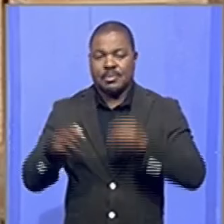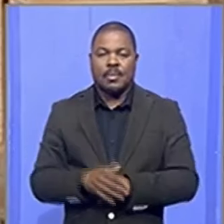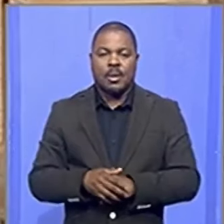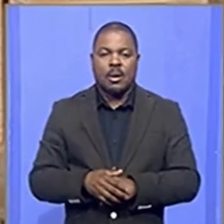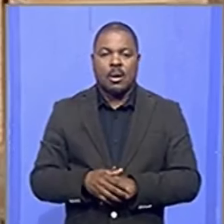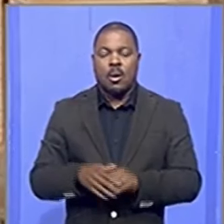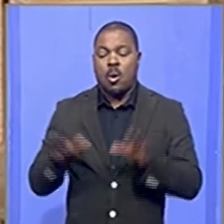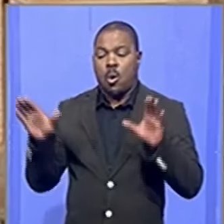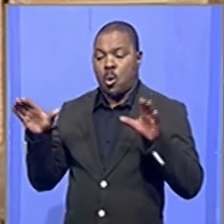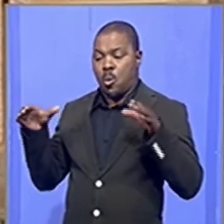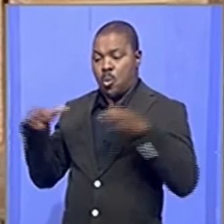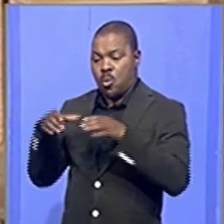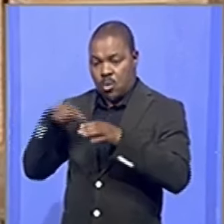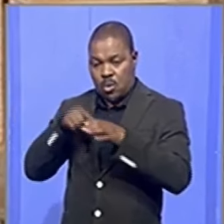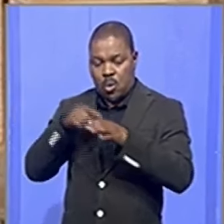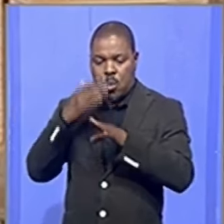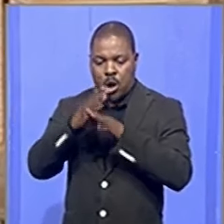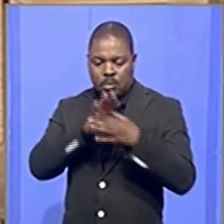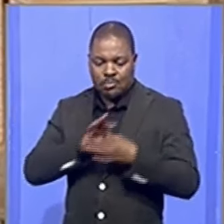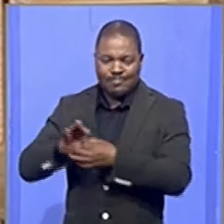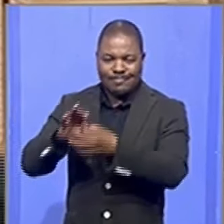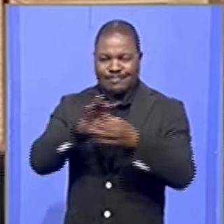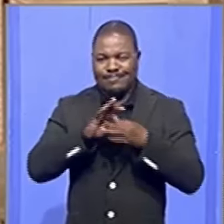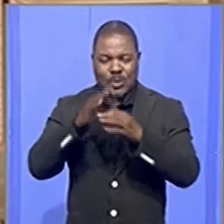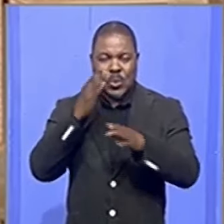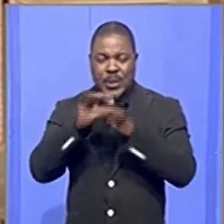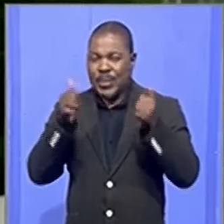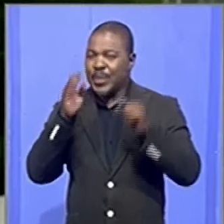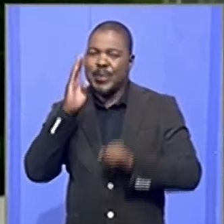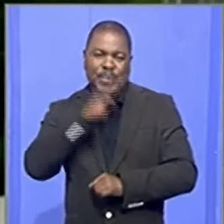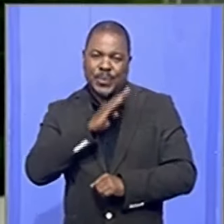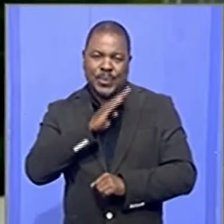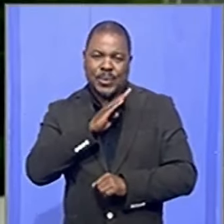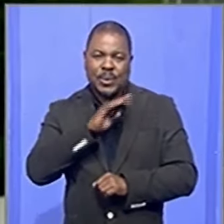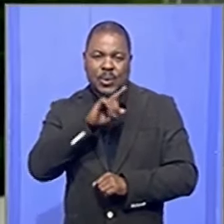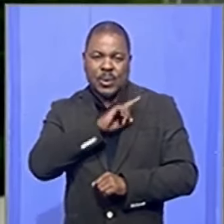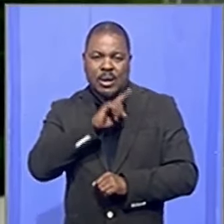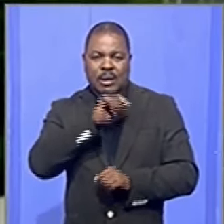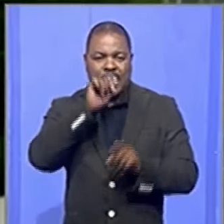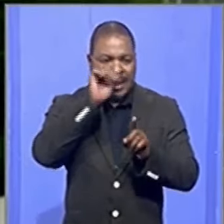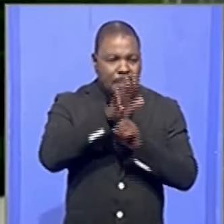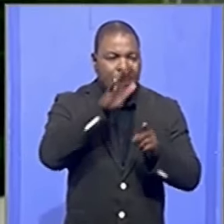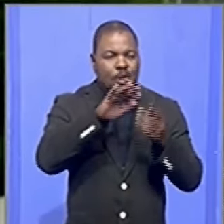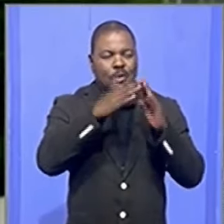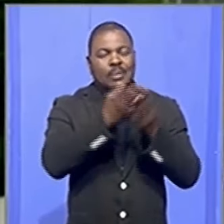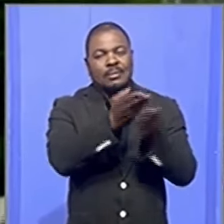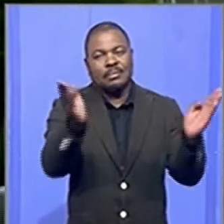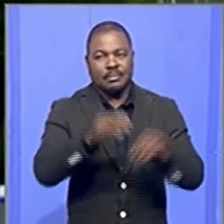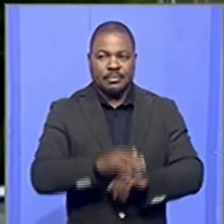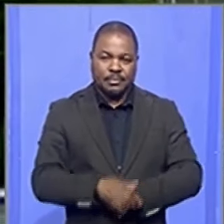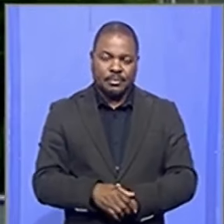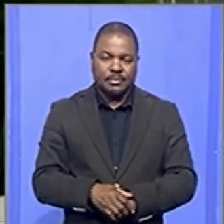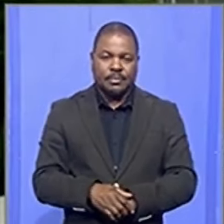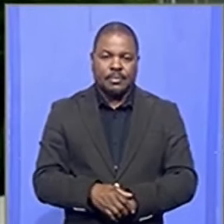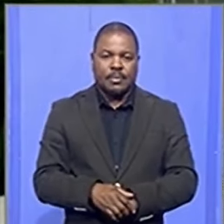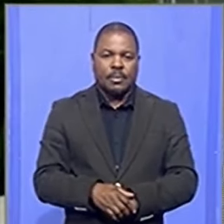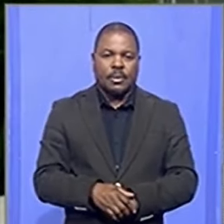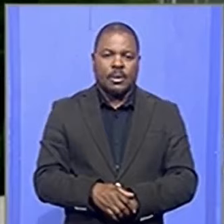a kopaneng a retelelwa ke go diragatsa maikaelelo a one a ditlamorago tsa teng di utlwalelwang ke baagi.